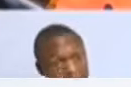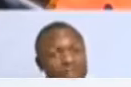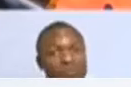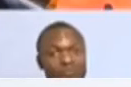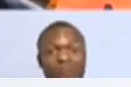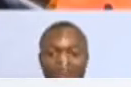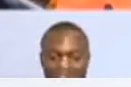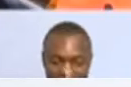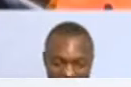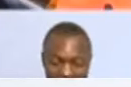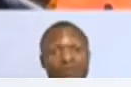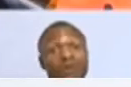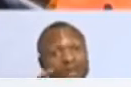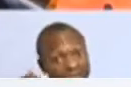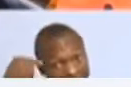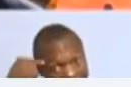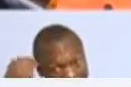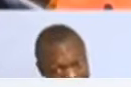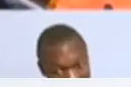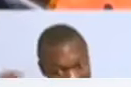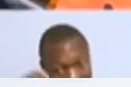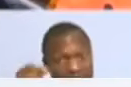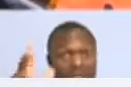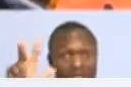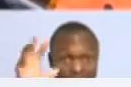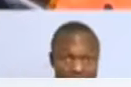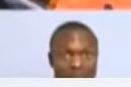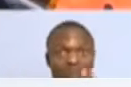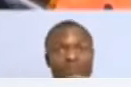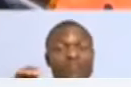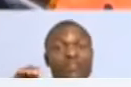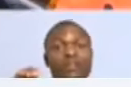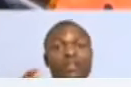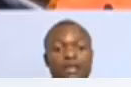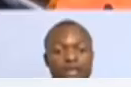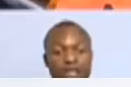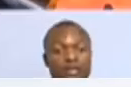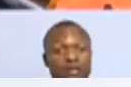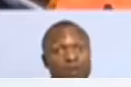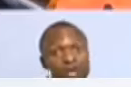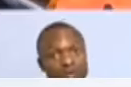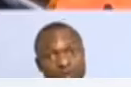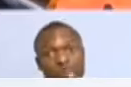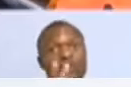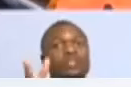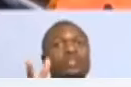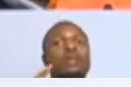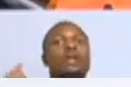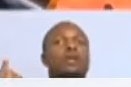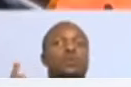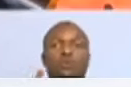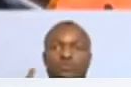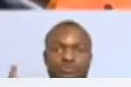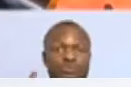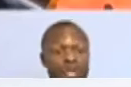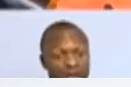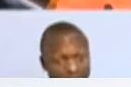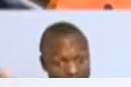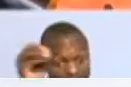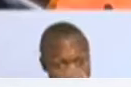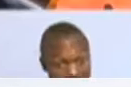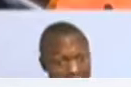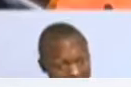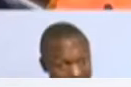Speaker, government recruited over 3,500 health workers in 2023 alone, in addition to the numbers